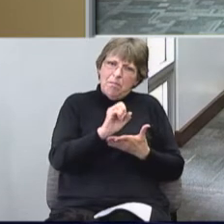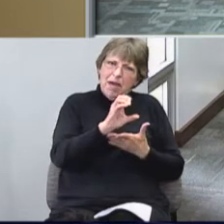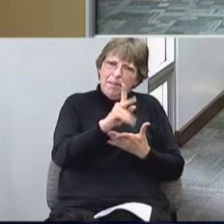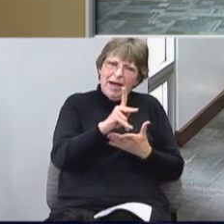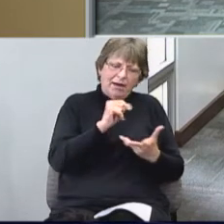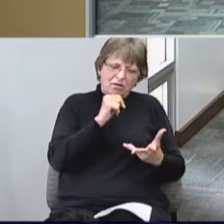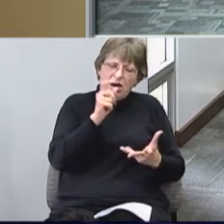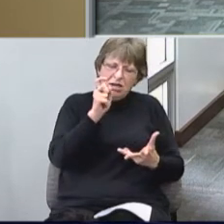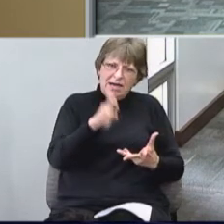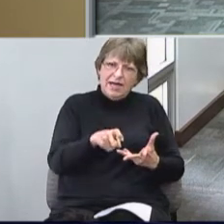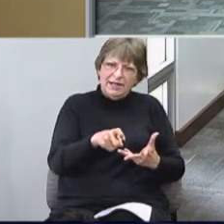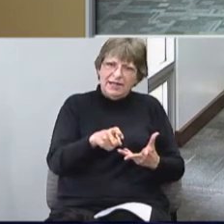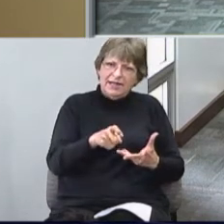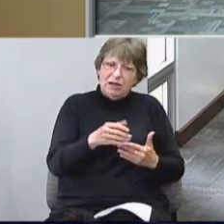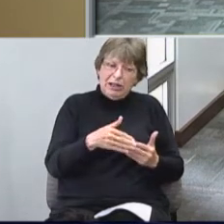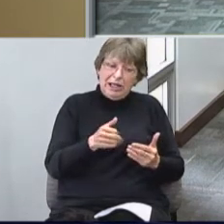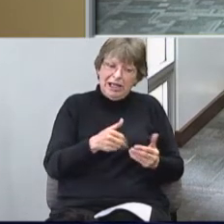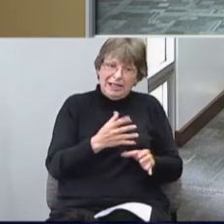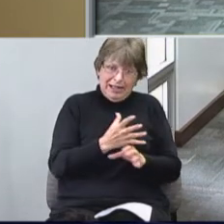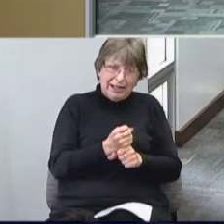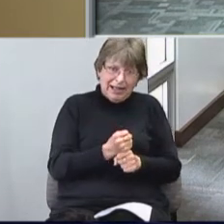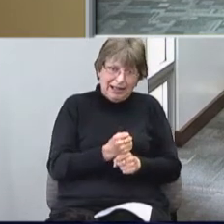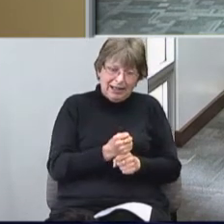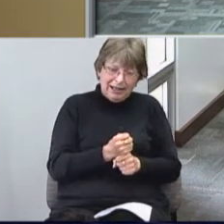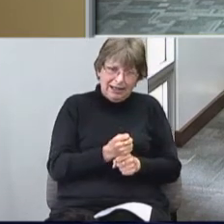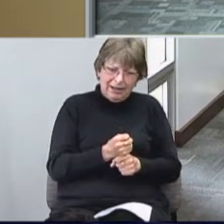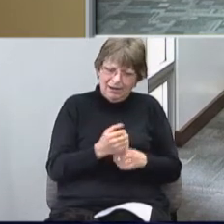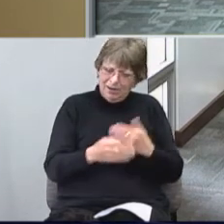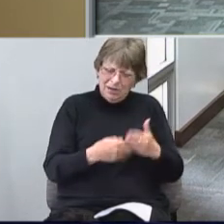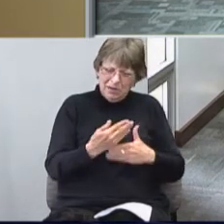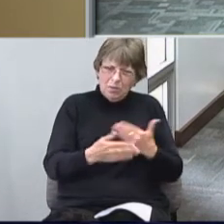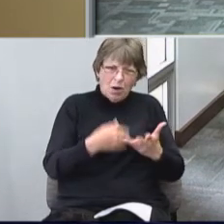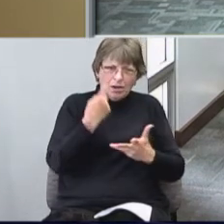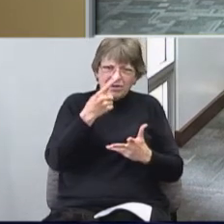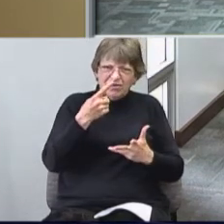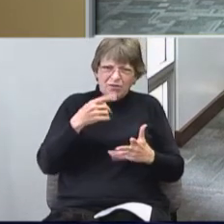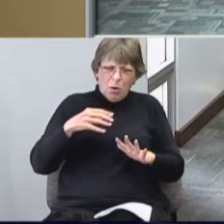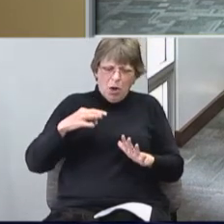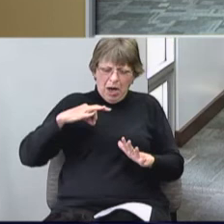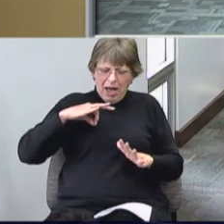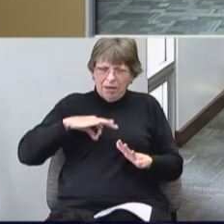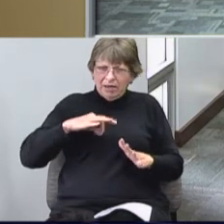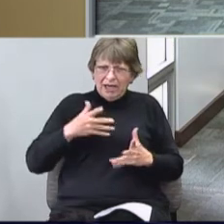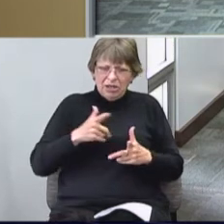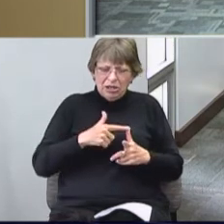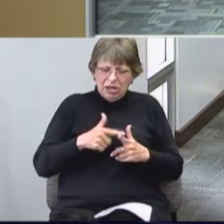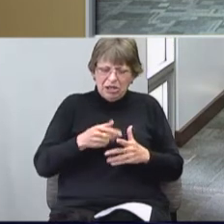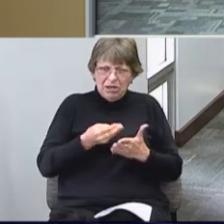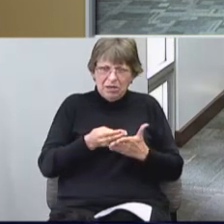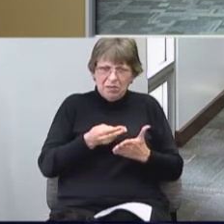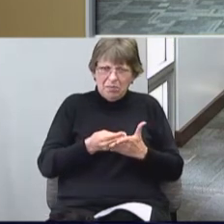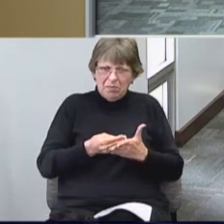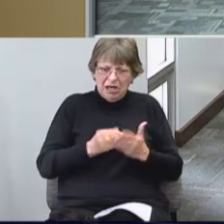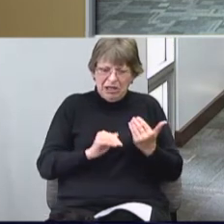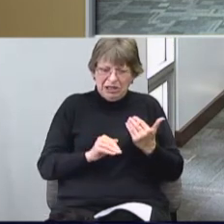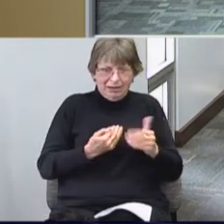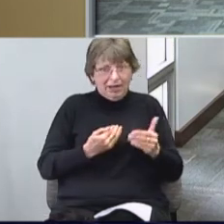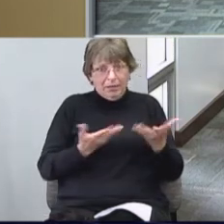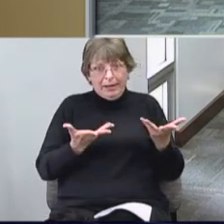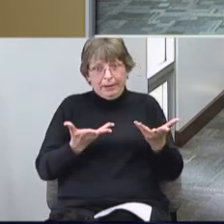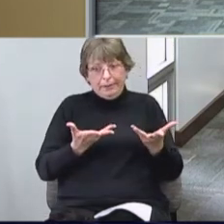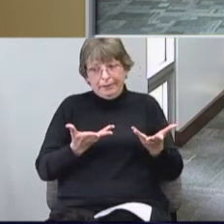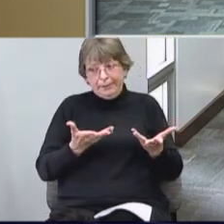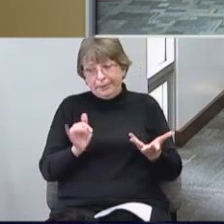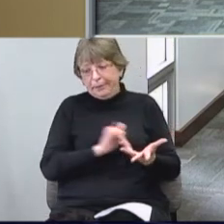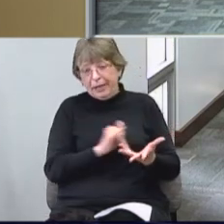necessarily easy to get, or there's a process for the application and those funds are limited like everything else at the